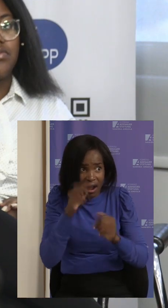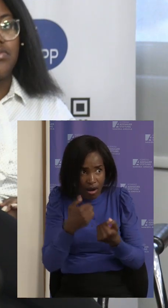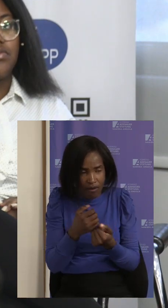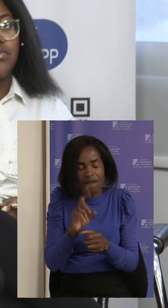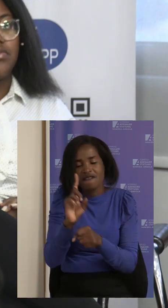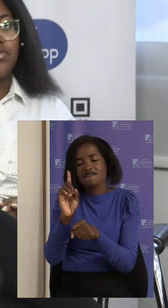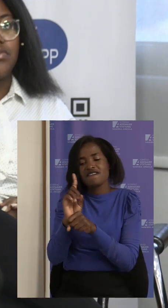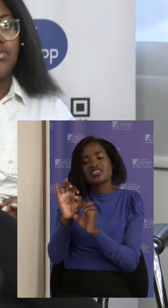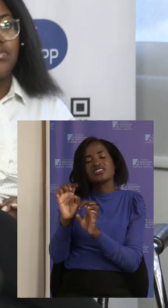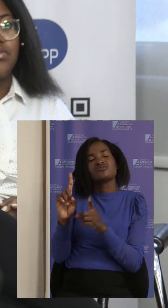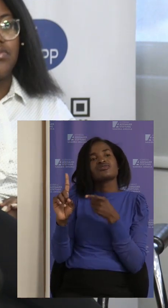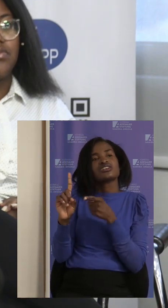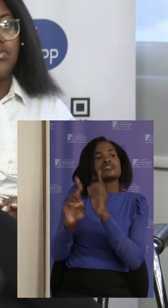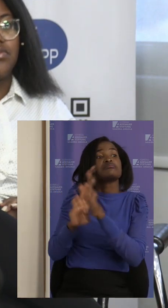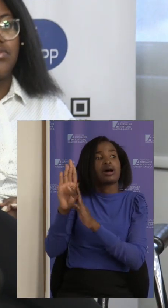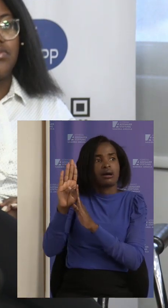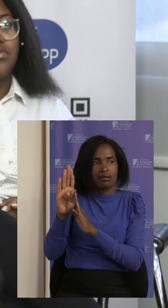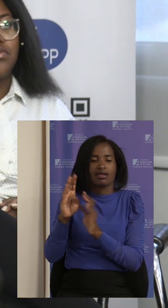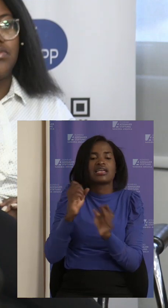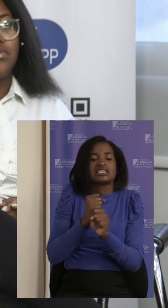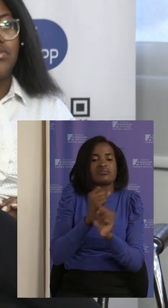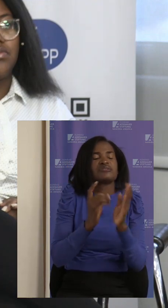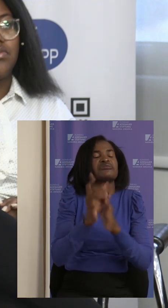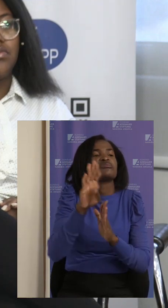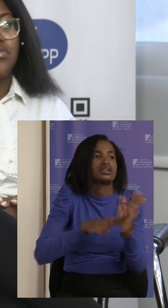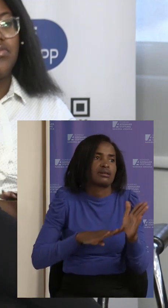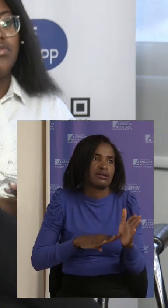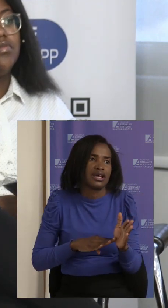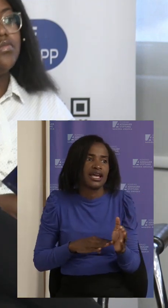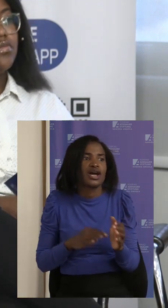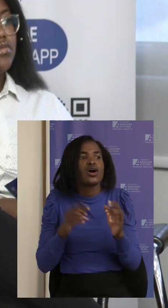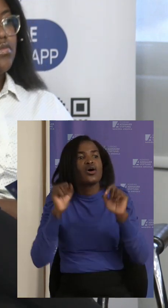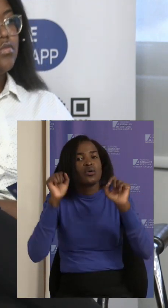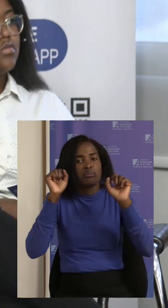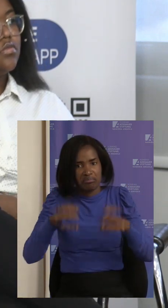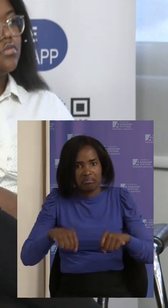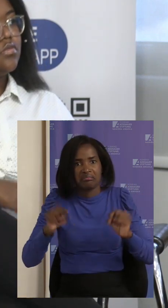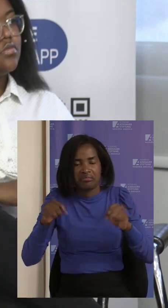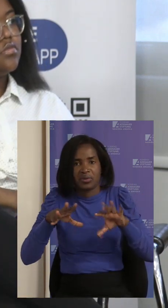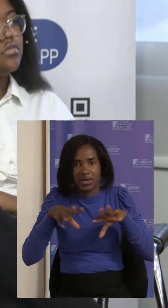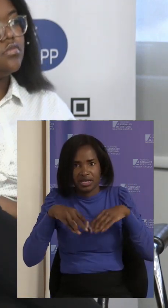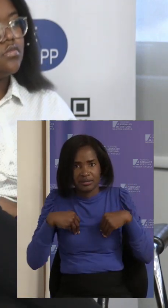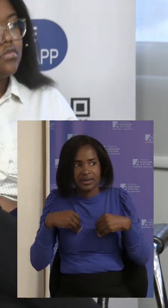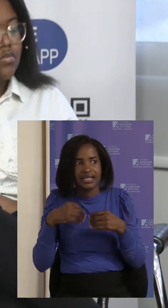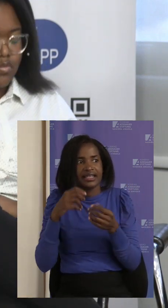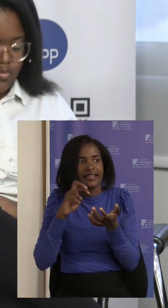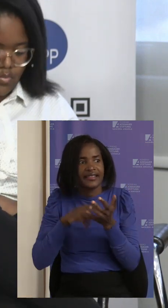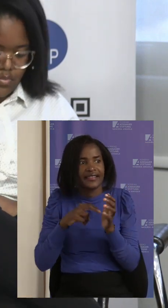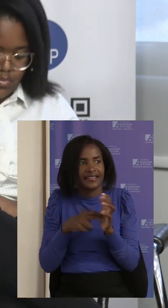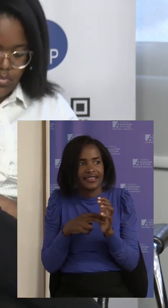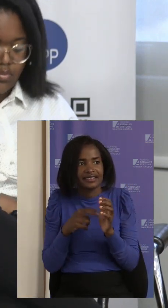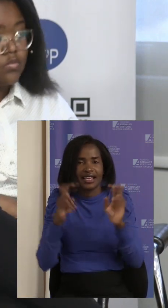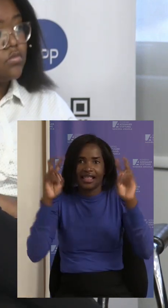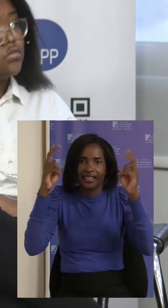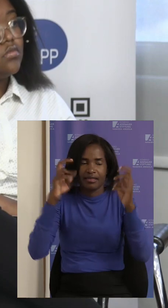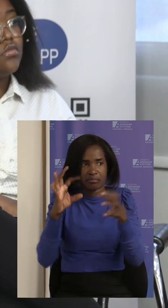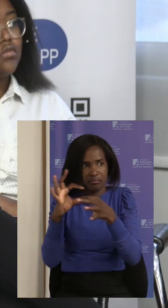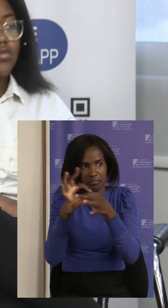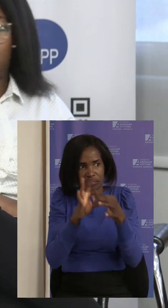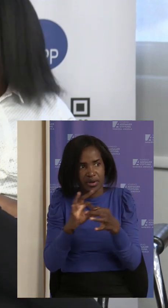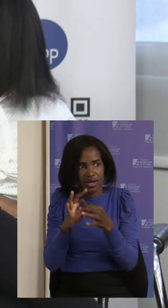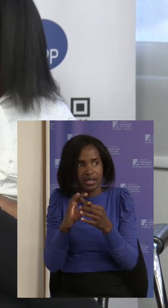is successful. So that we embrace that, and these are cross-cutting themes that are worked into